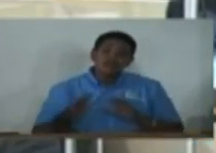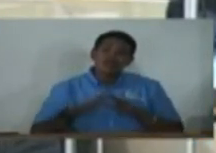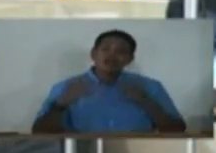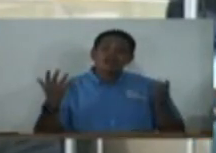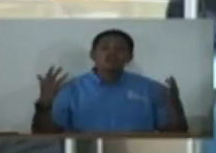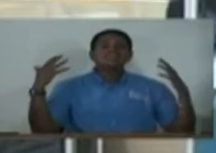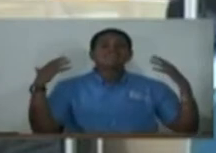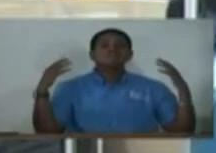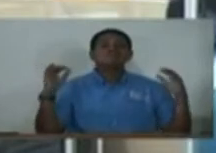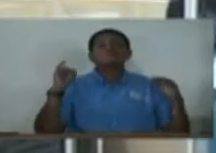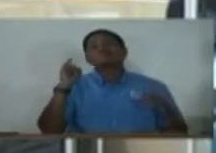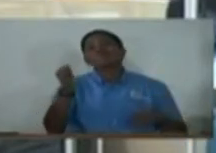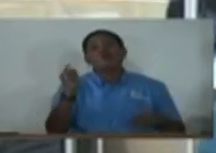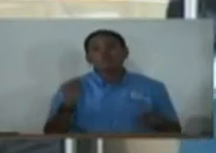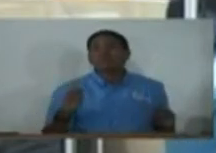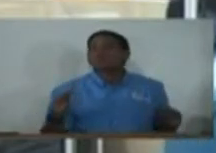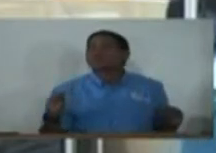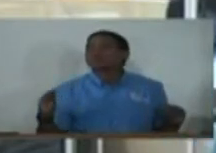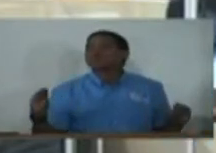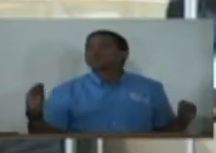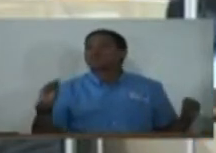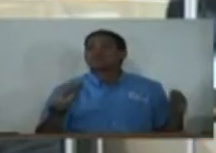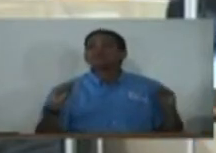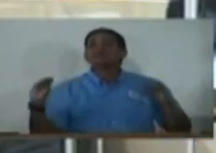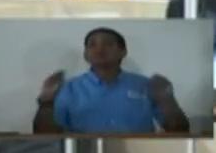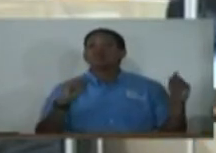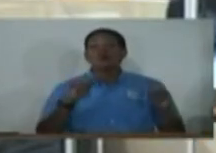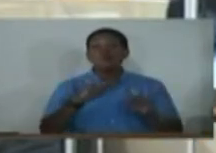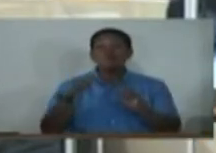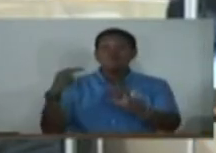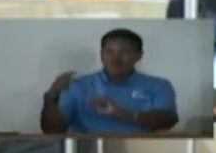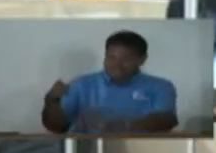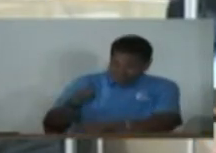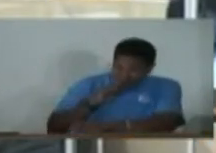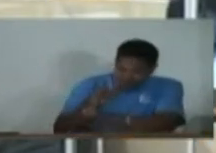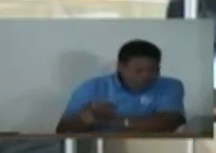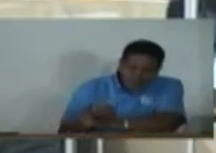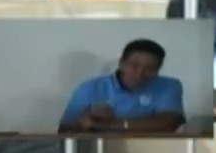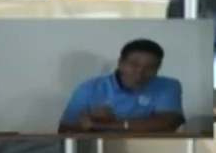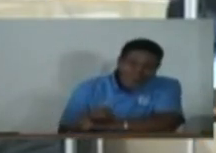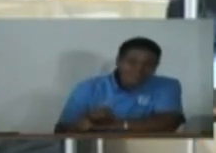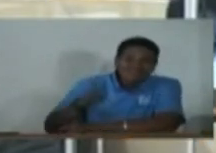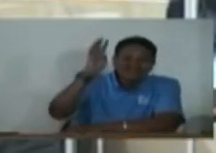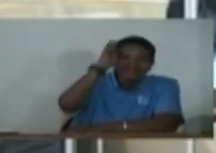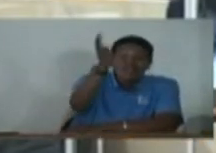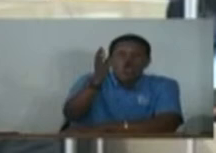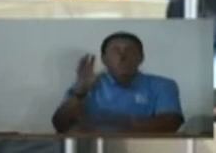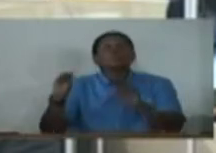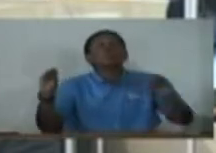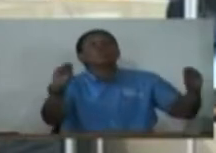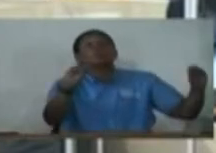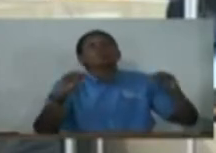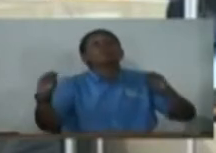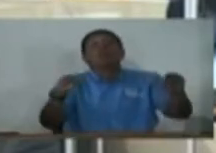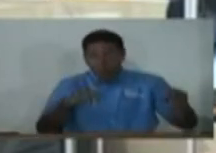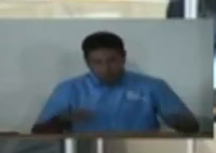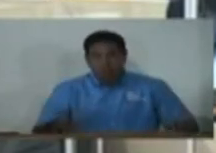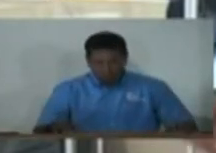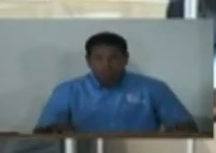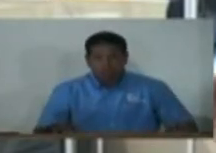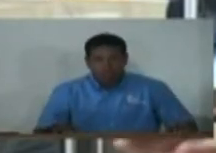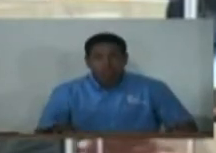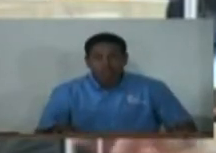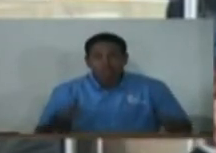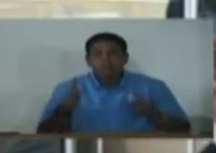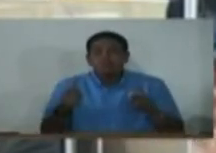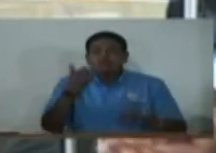noise, uninformed perspectives that lead people astray, that makes it difficult to